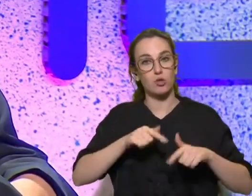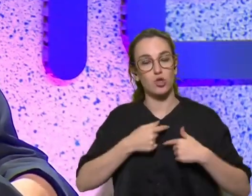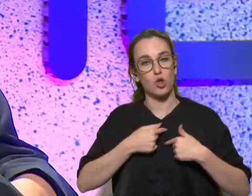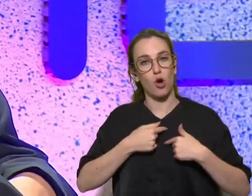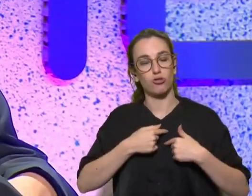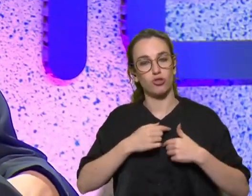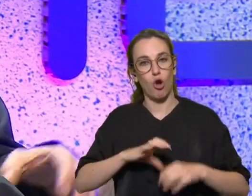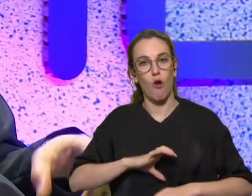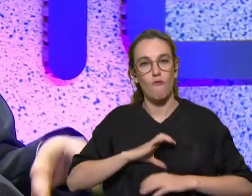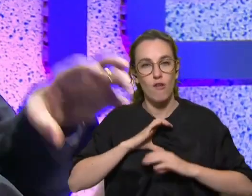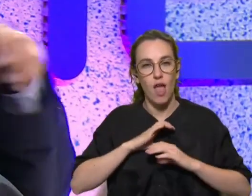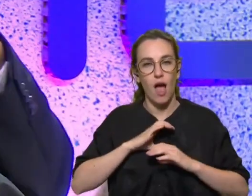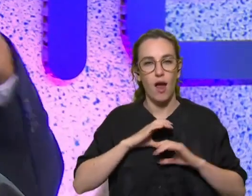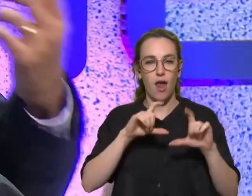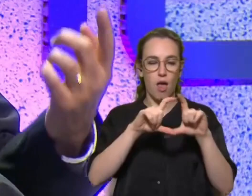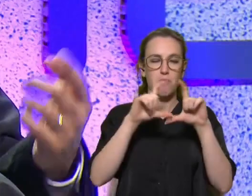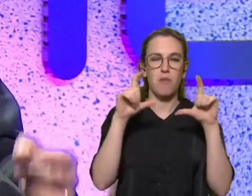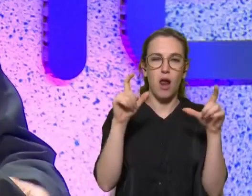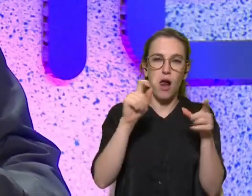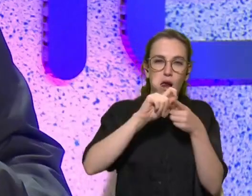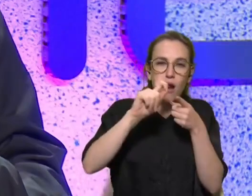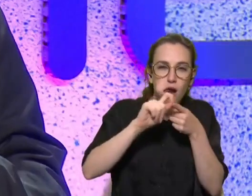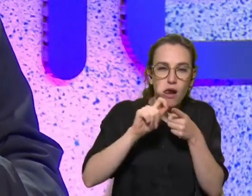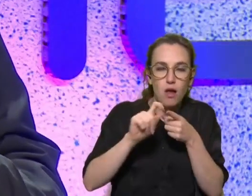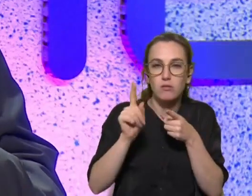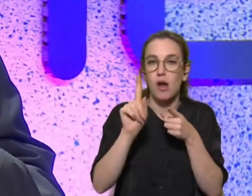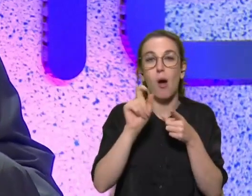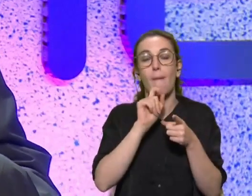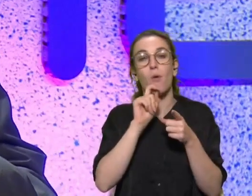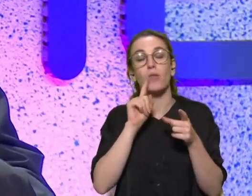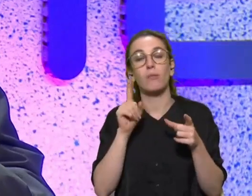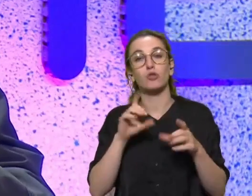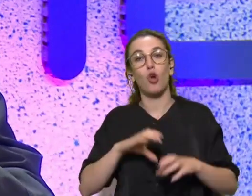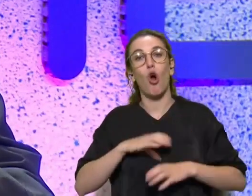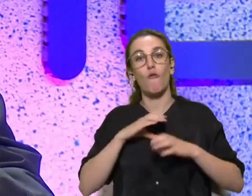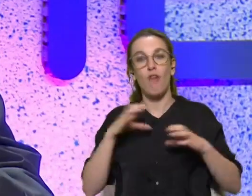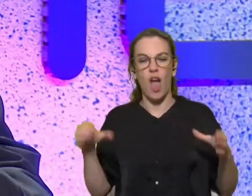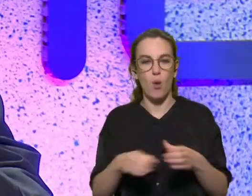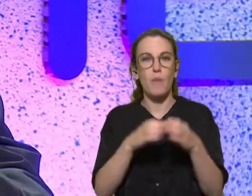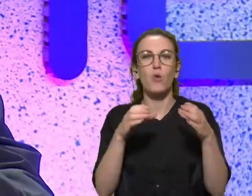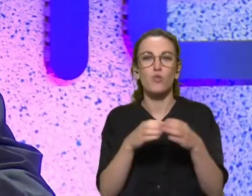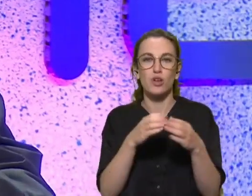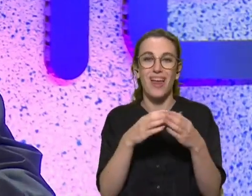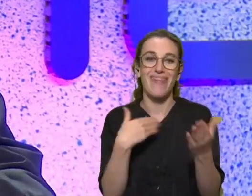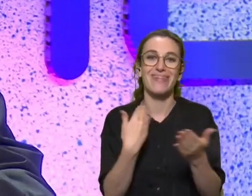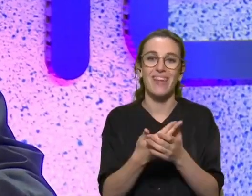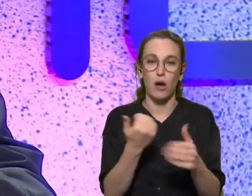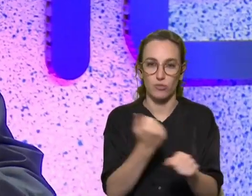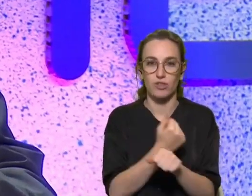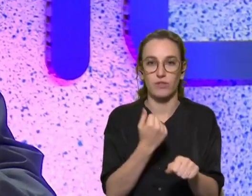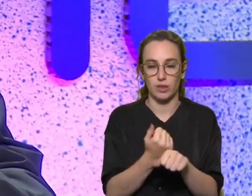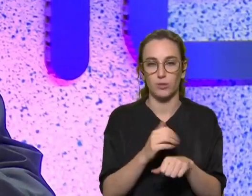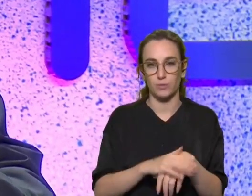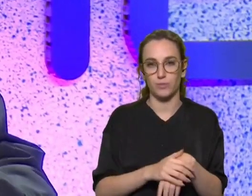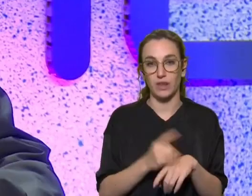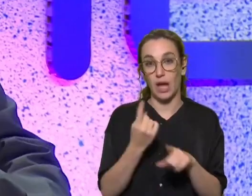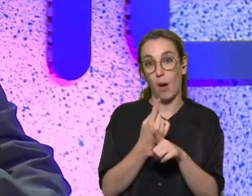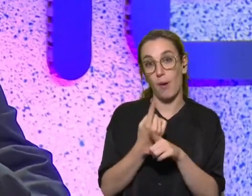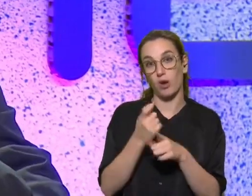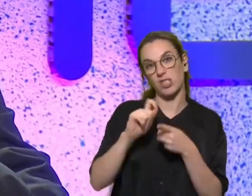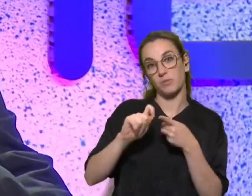we must rely or trust these entities. And this is